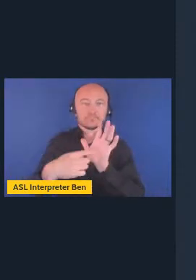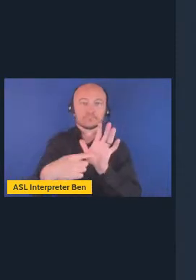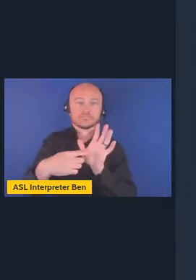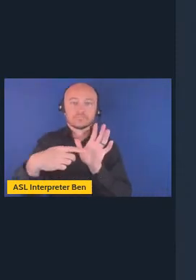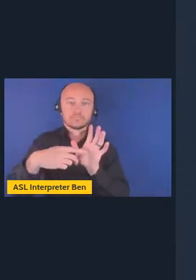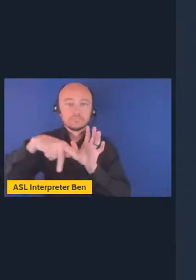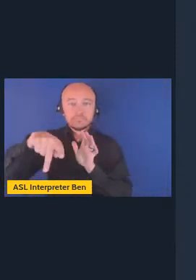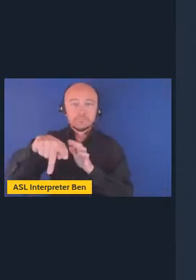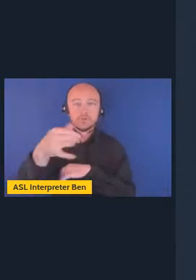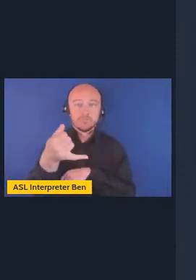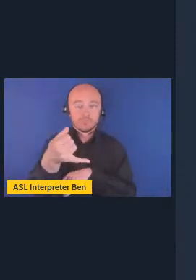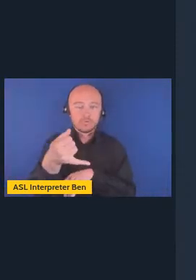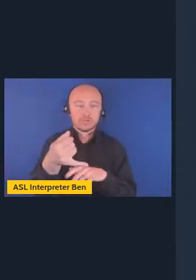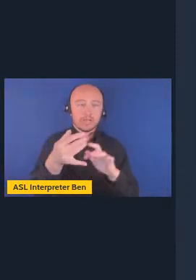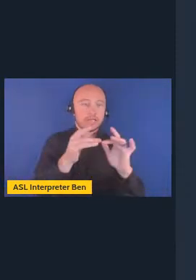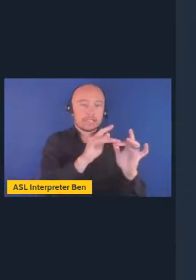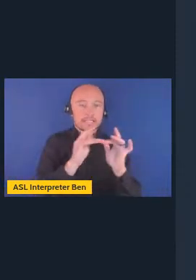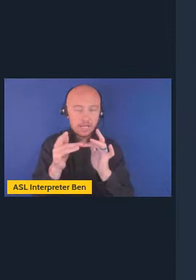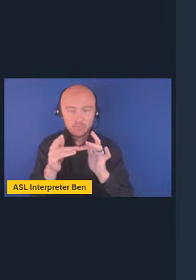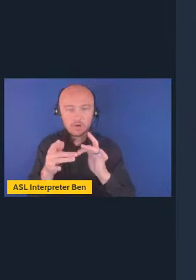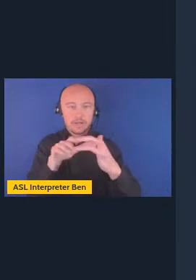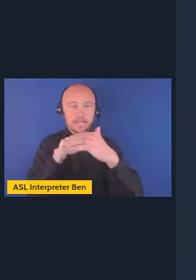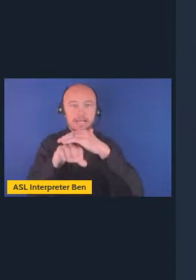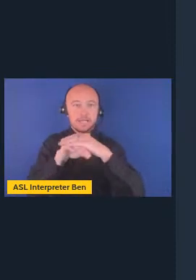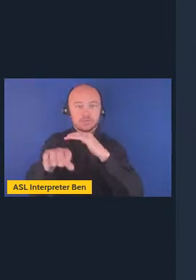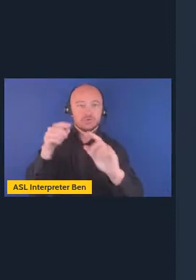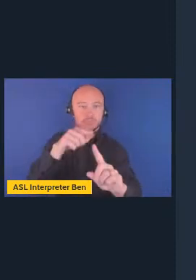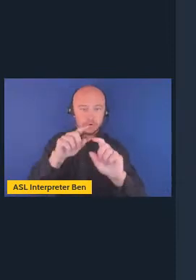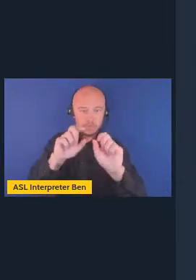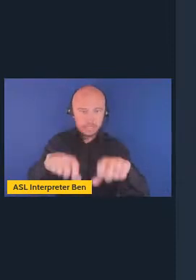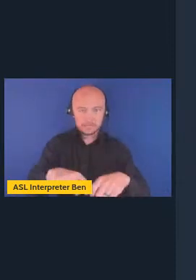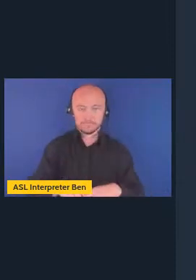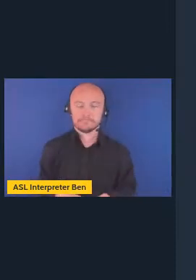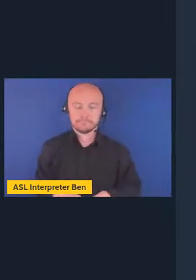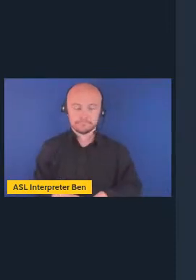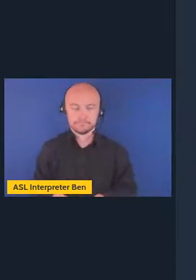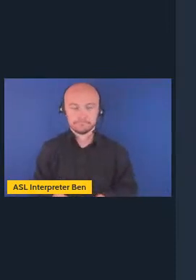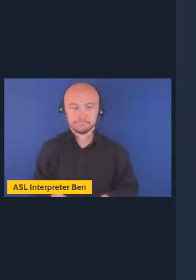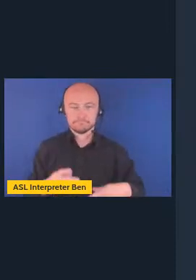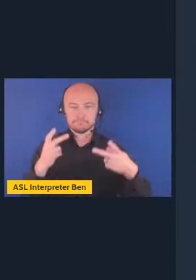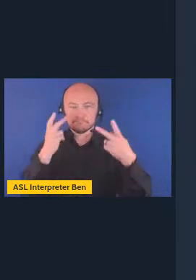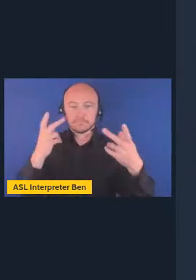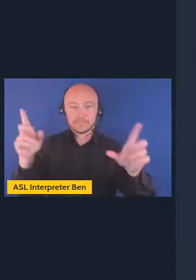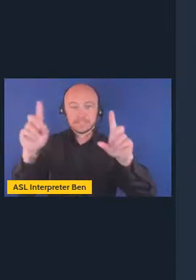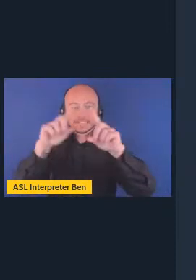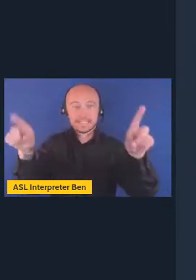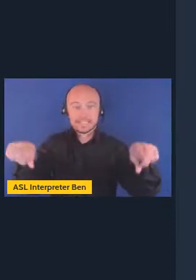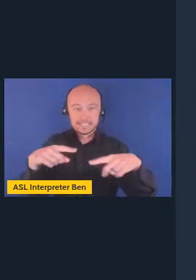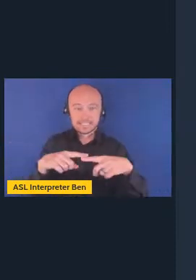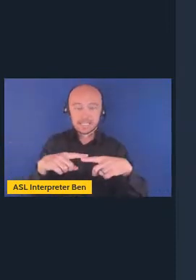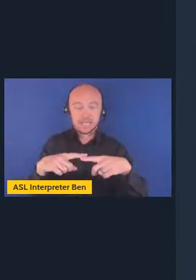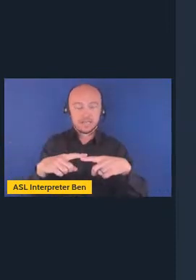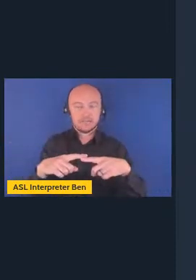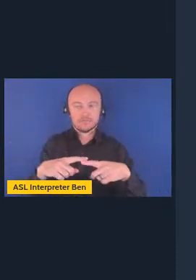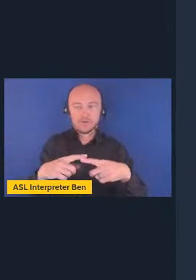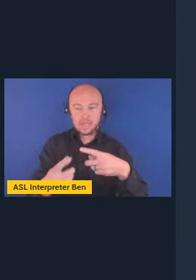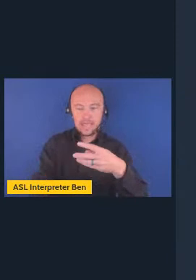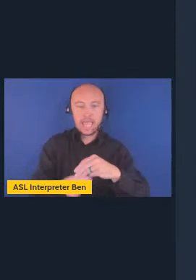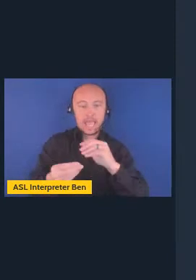now supports network and entry point definitions. And as you can see on the slide, adding networks is making use of